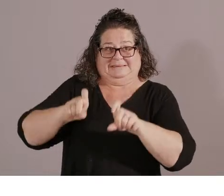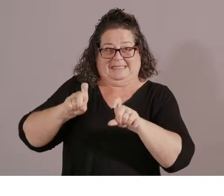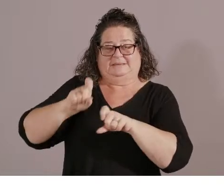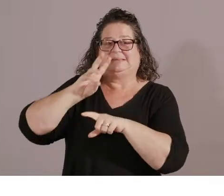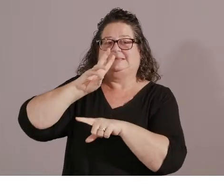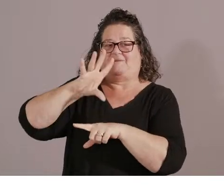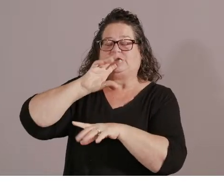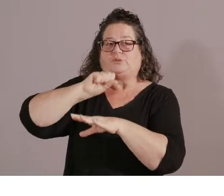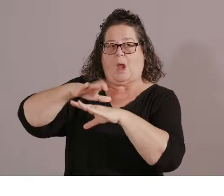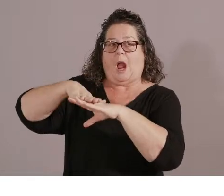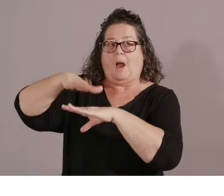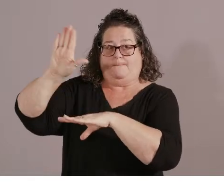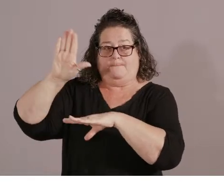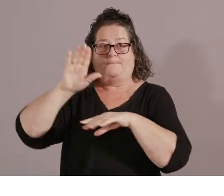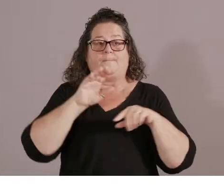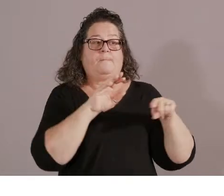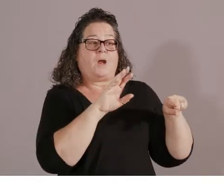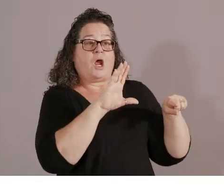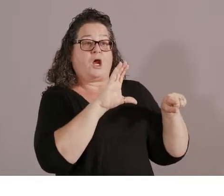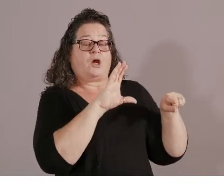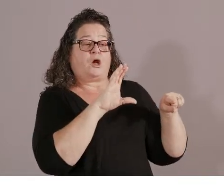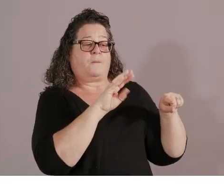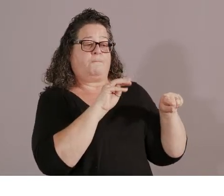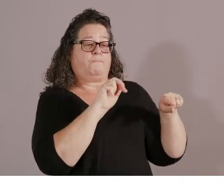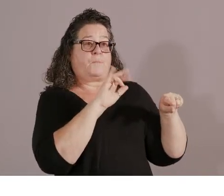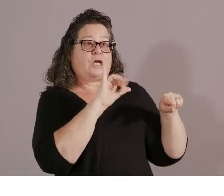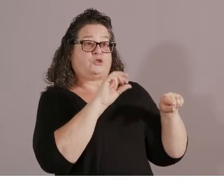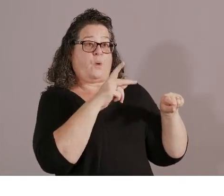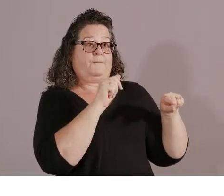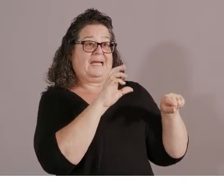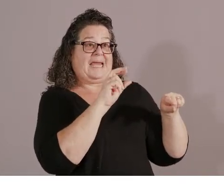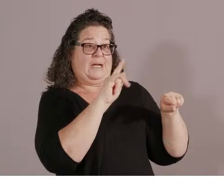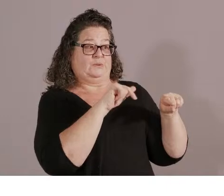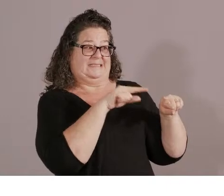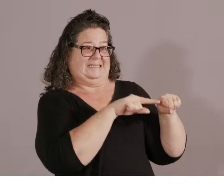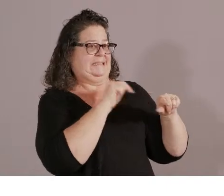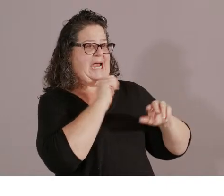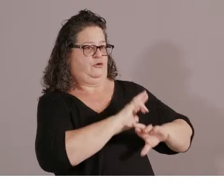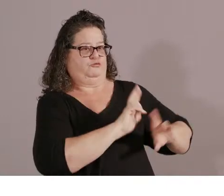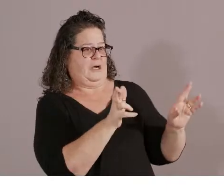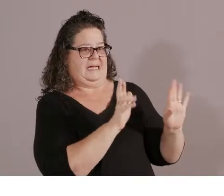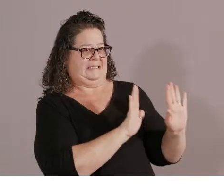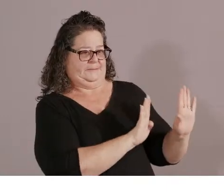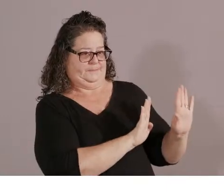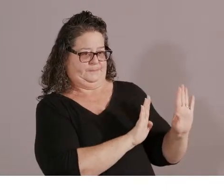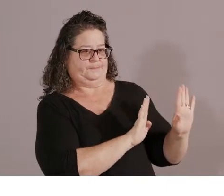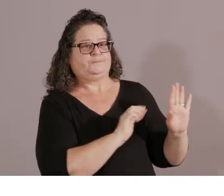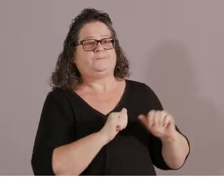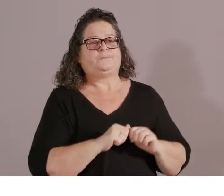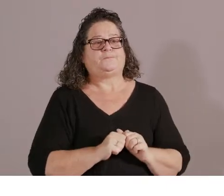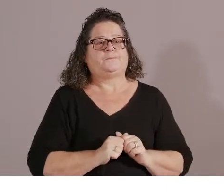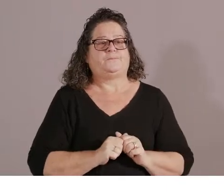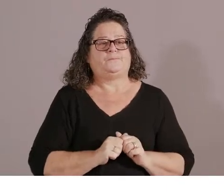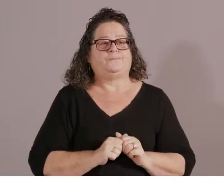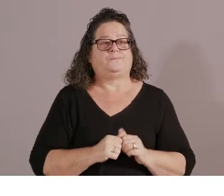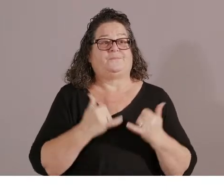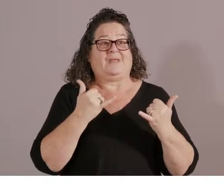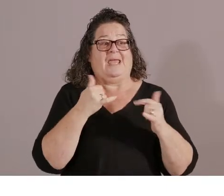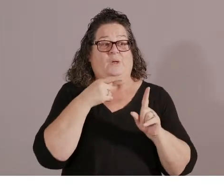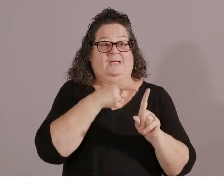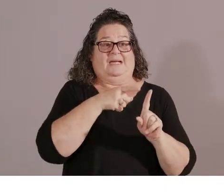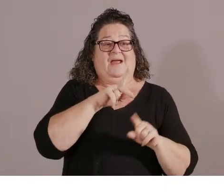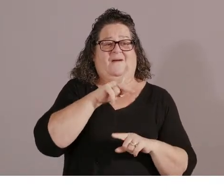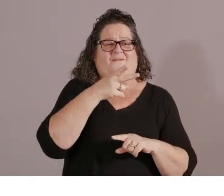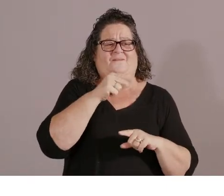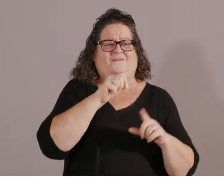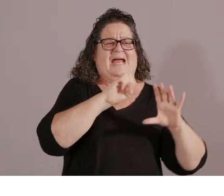We also post what phase each county is in and what populations they are serving. You can see